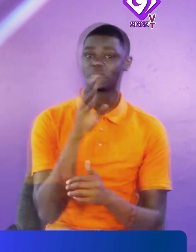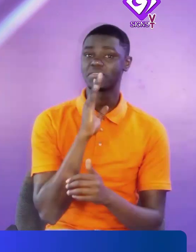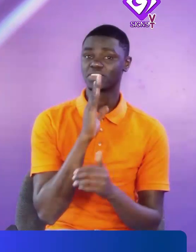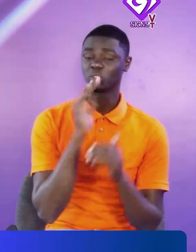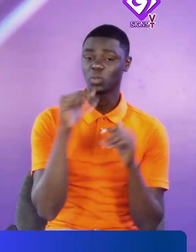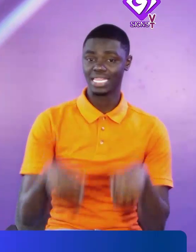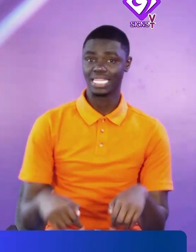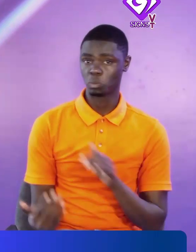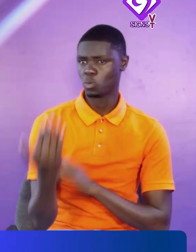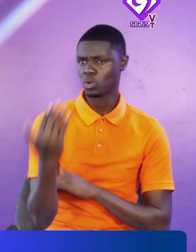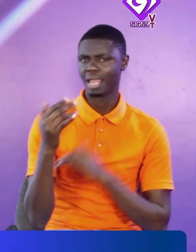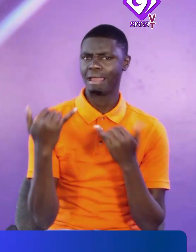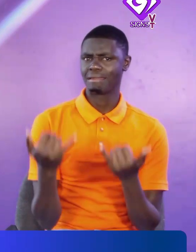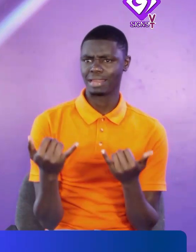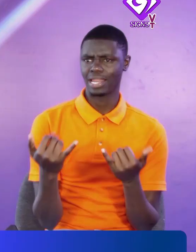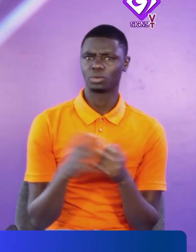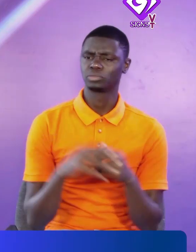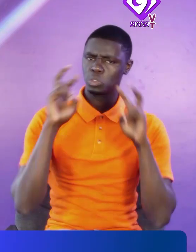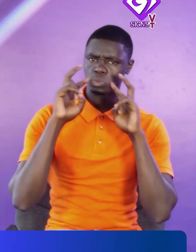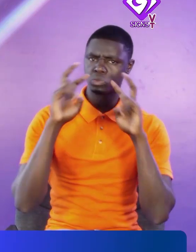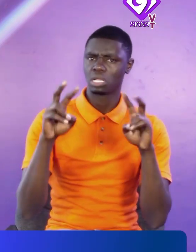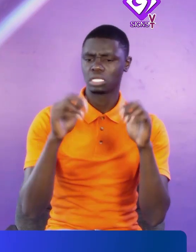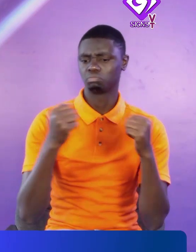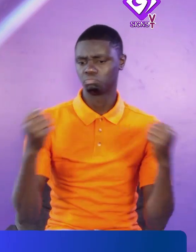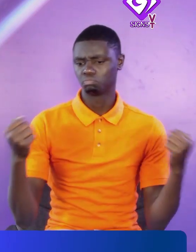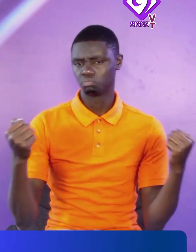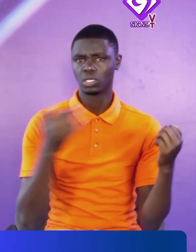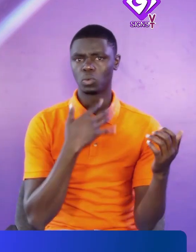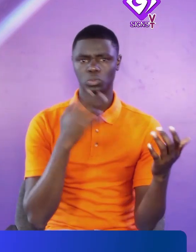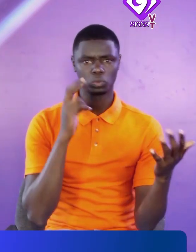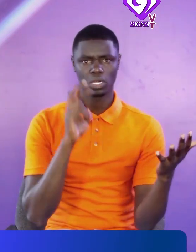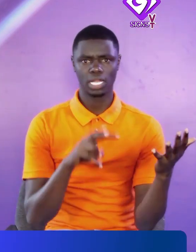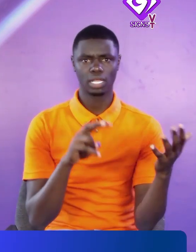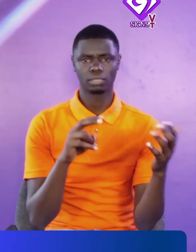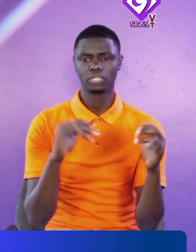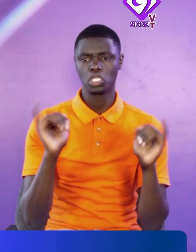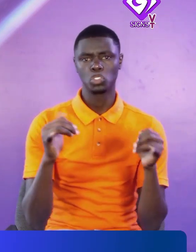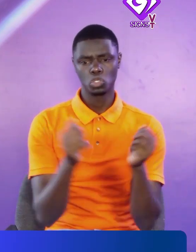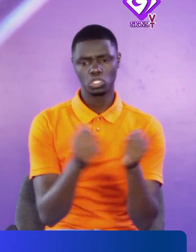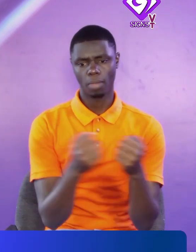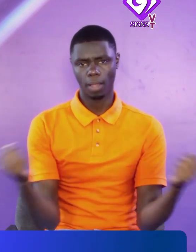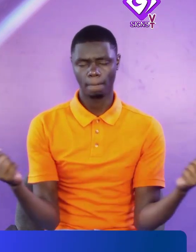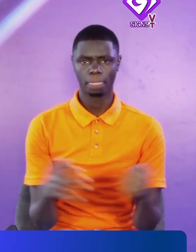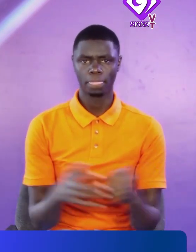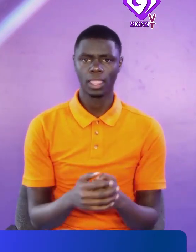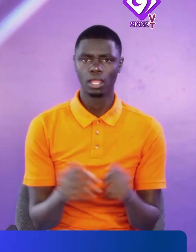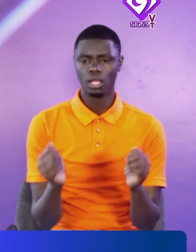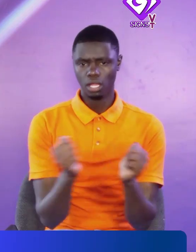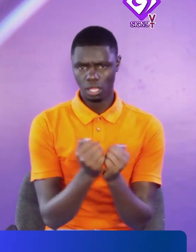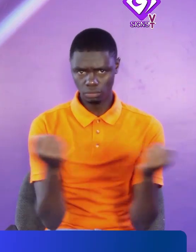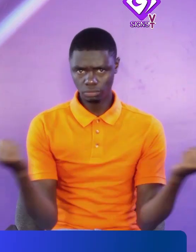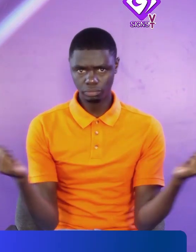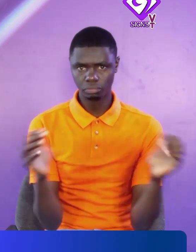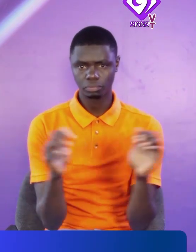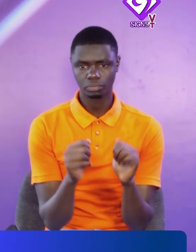Right about now, we're taking a quick look at the dailies, and we want to look at the news making headlines as far as the daily papers is